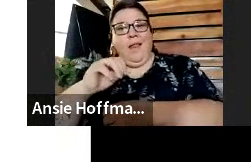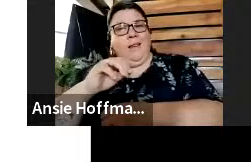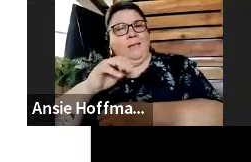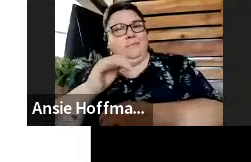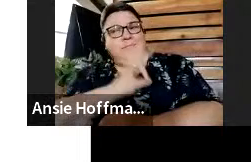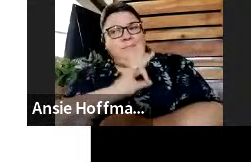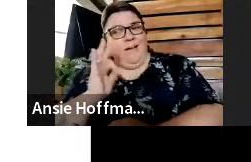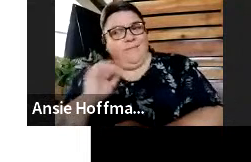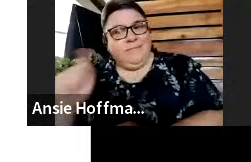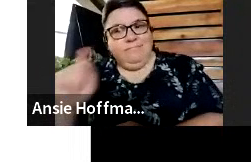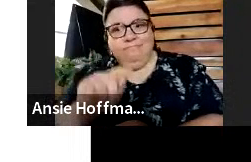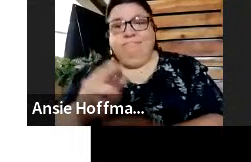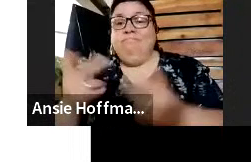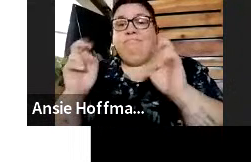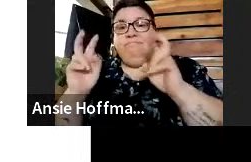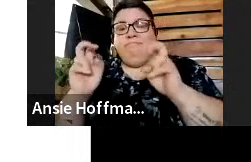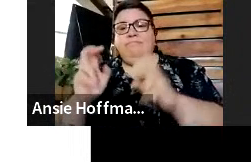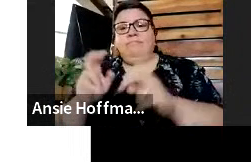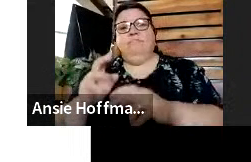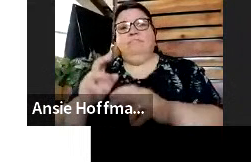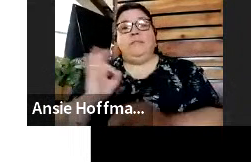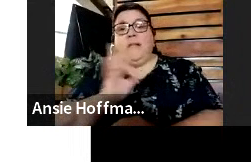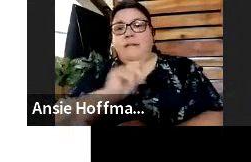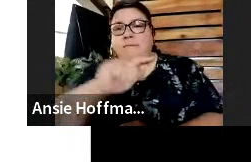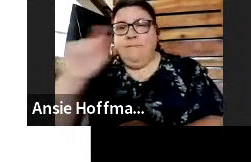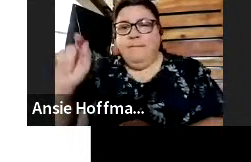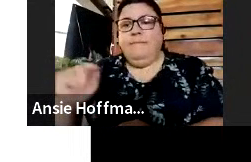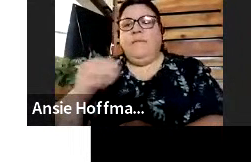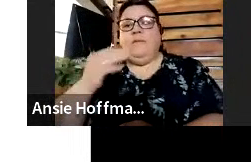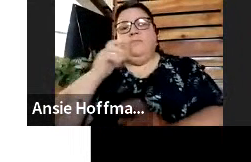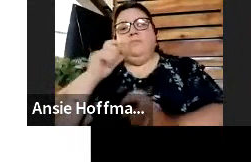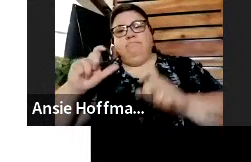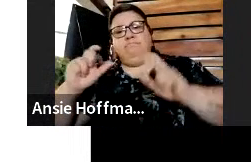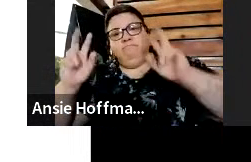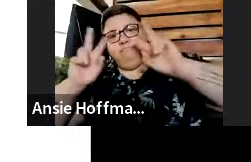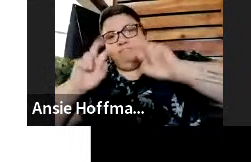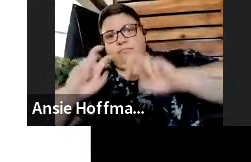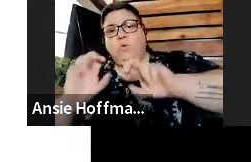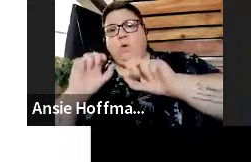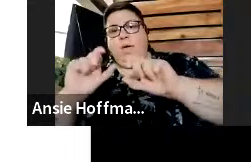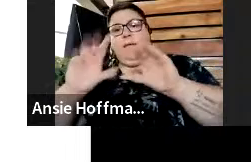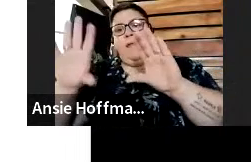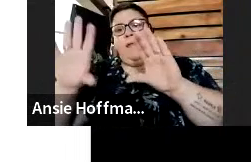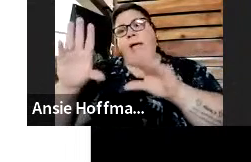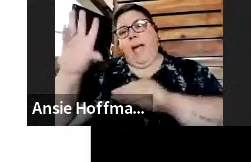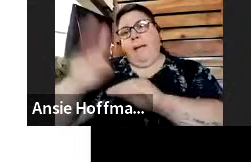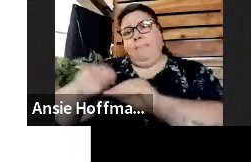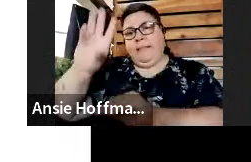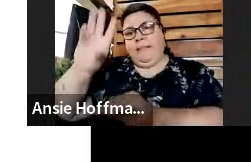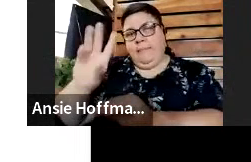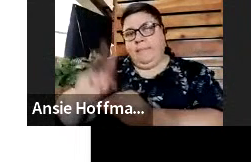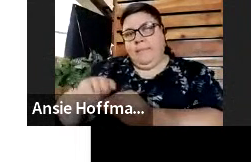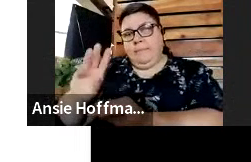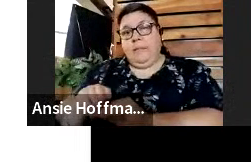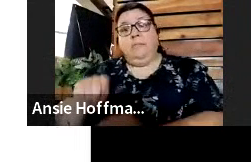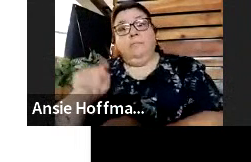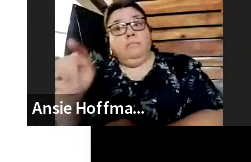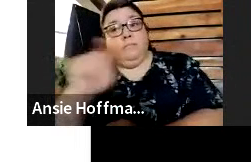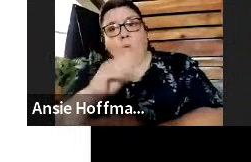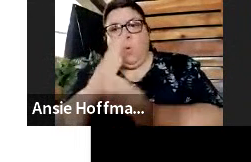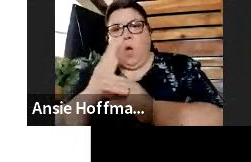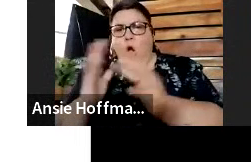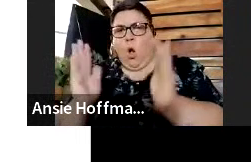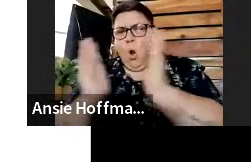instance, we have colleagues in the tariff determination amendment section These are colleagues who work very closely with